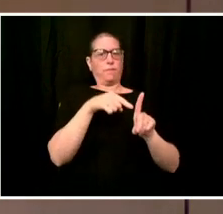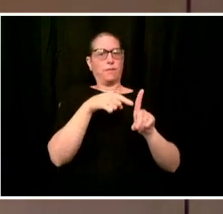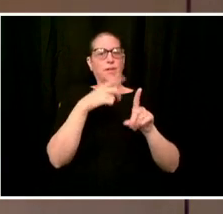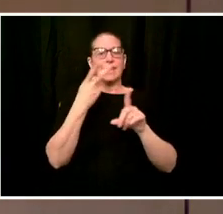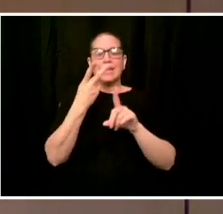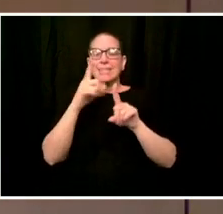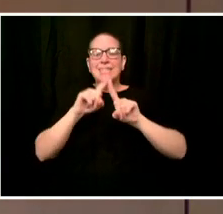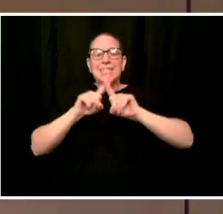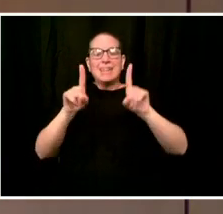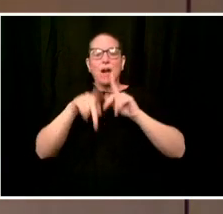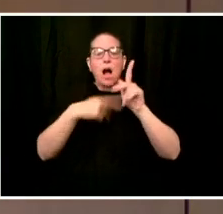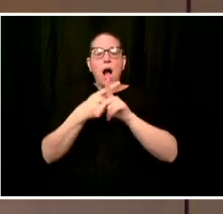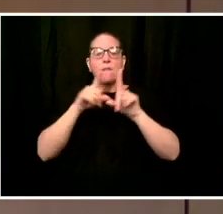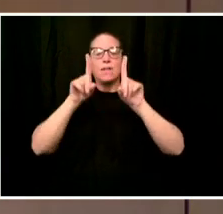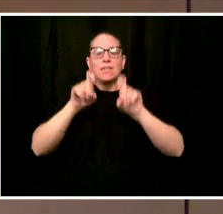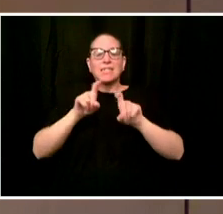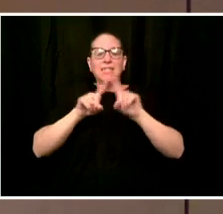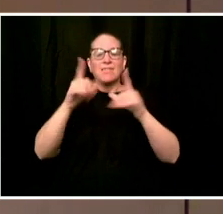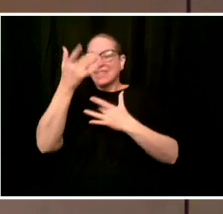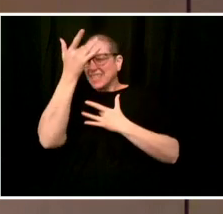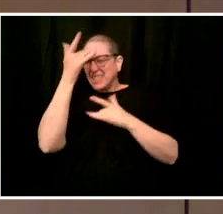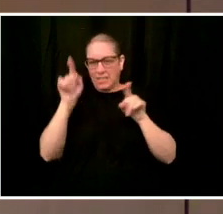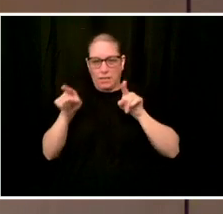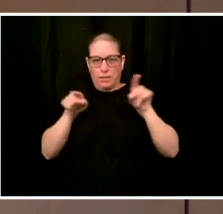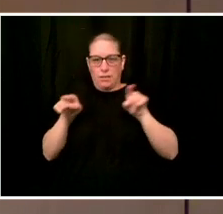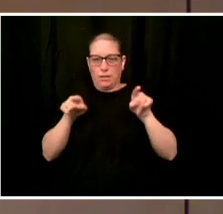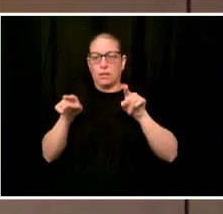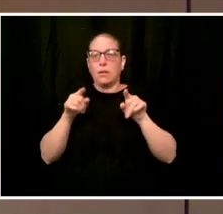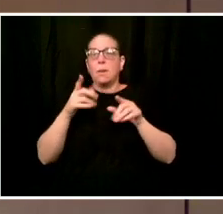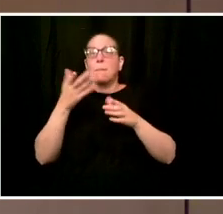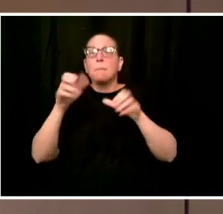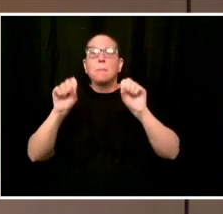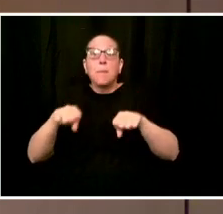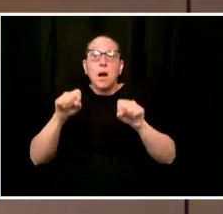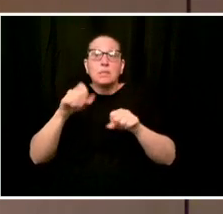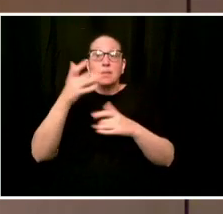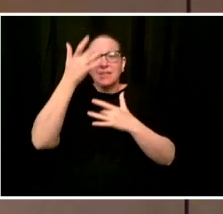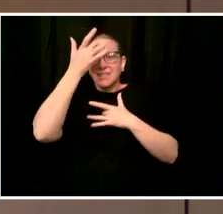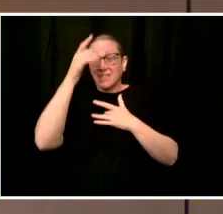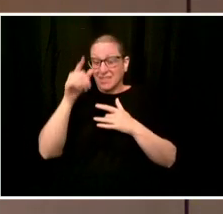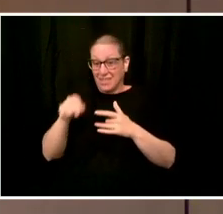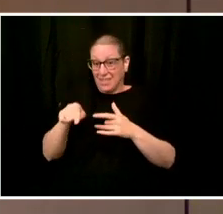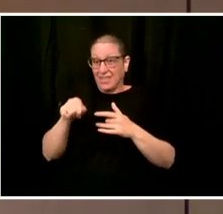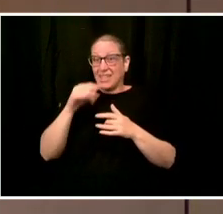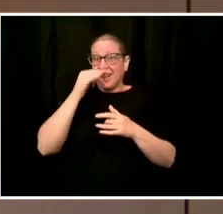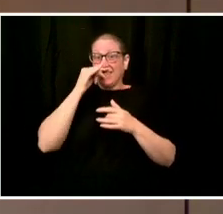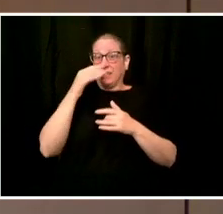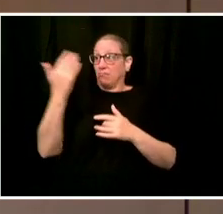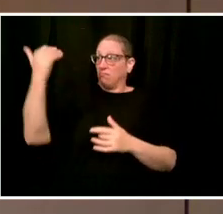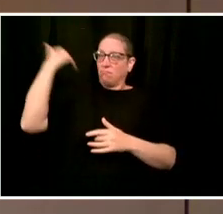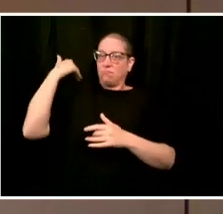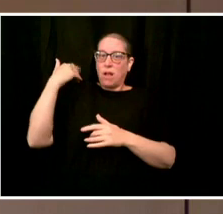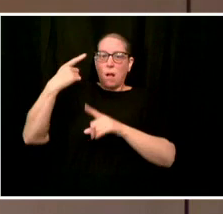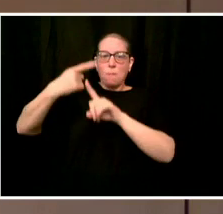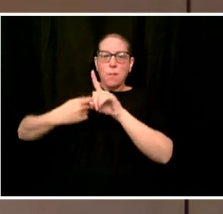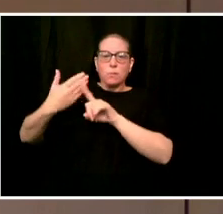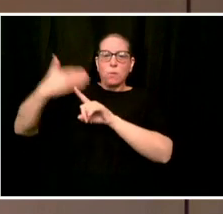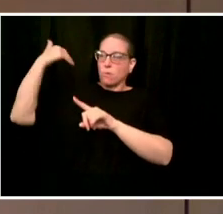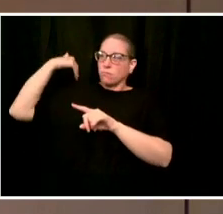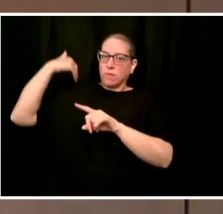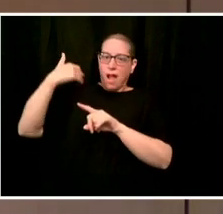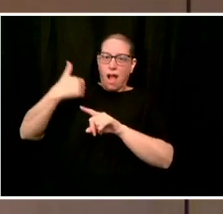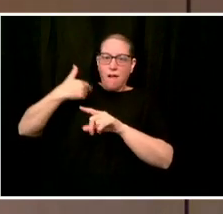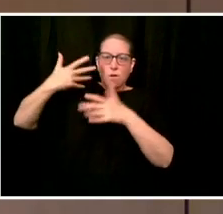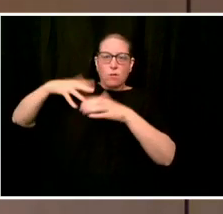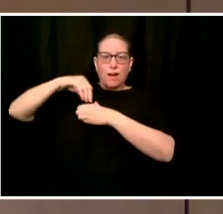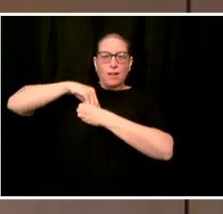it's critical for parents to be vigilant about the symptoms that could potentially